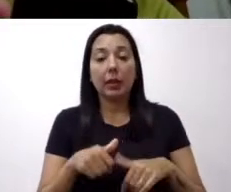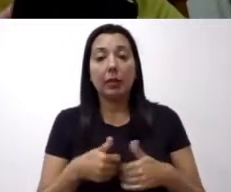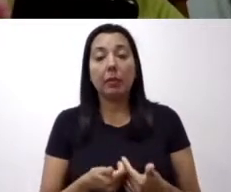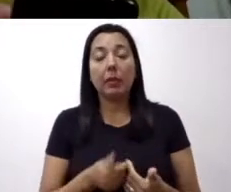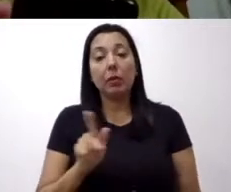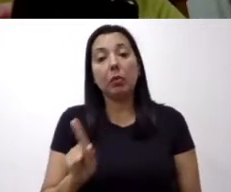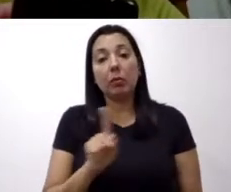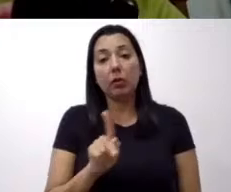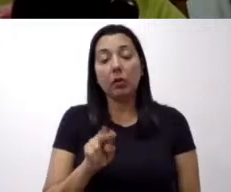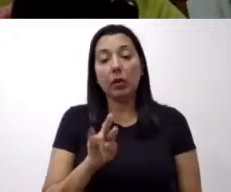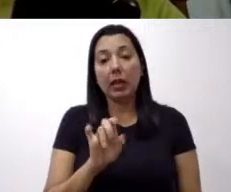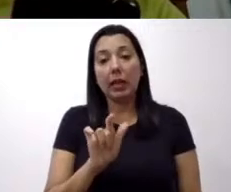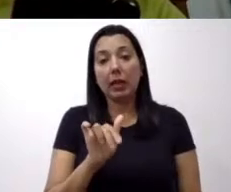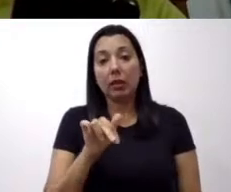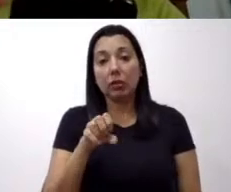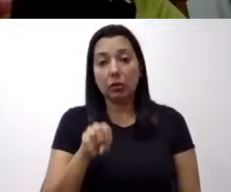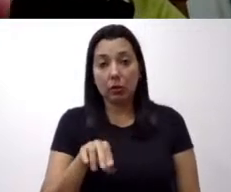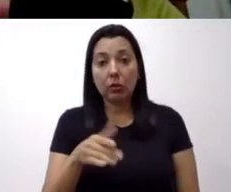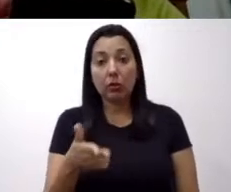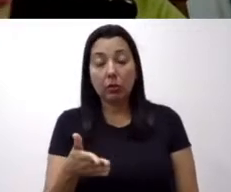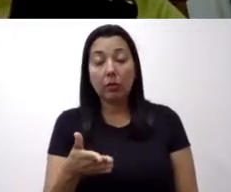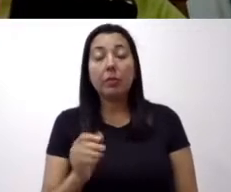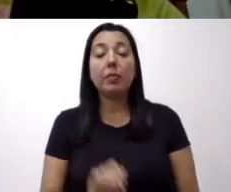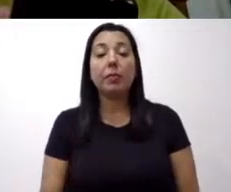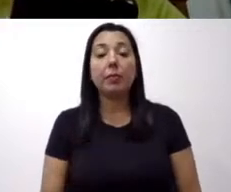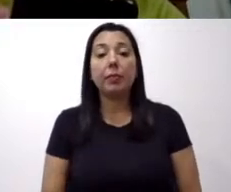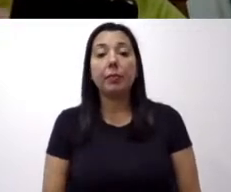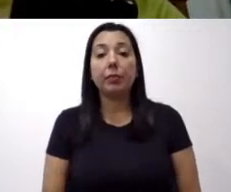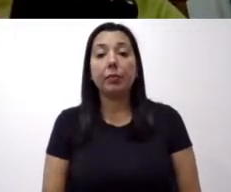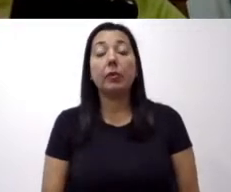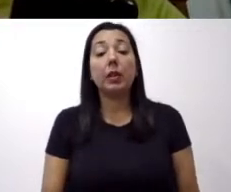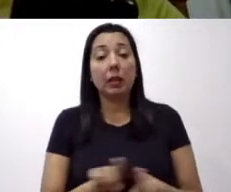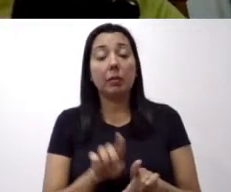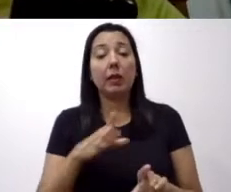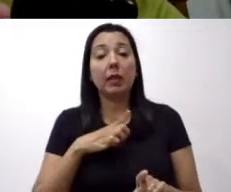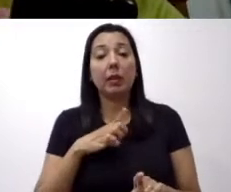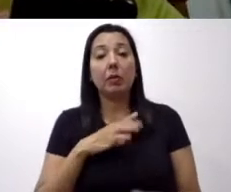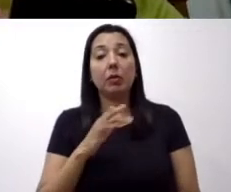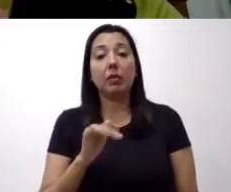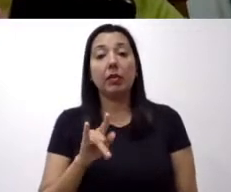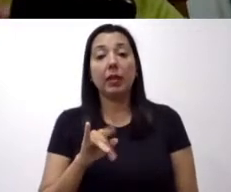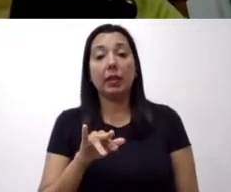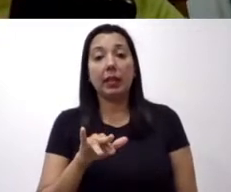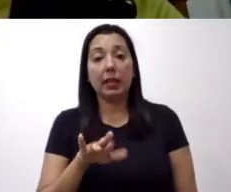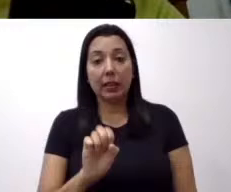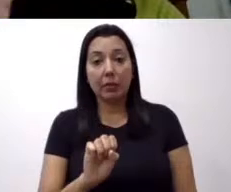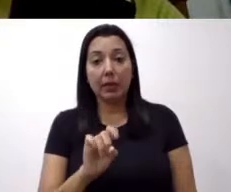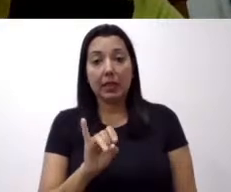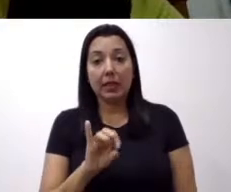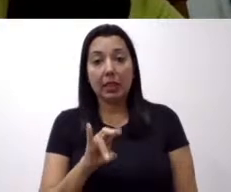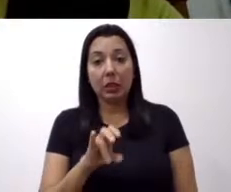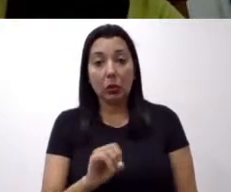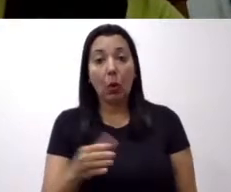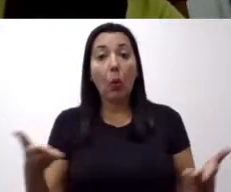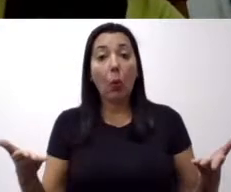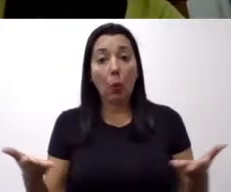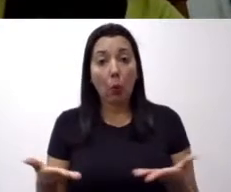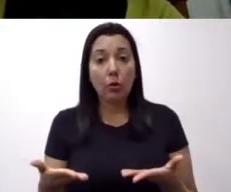we have Professor Philippe Zittoun and Professor Gwenaëlle Perrier to